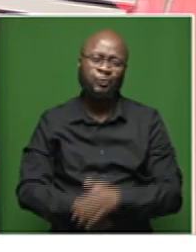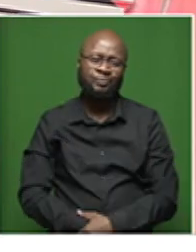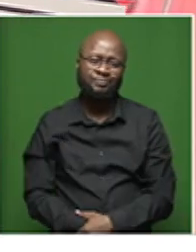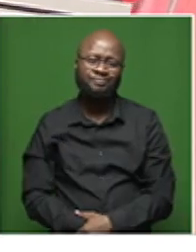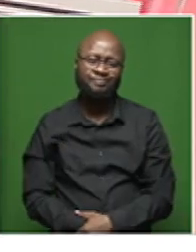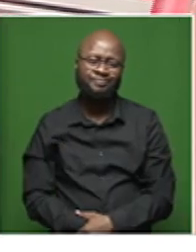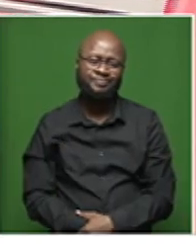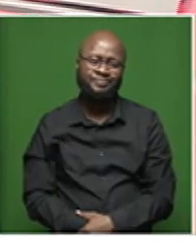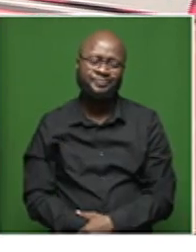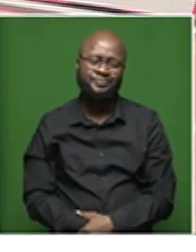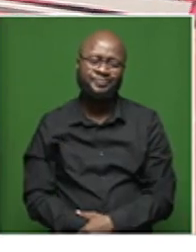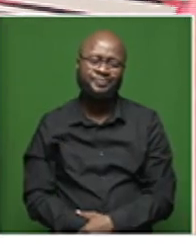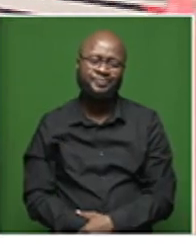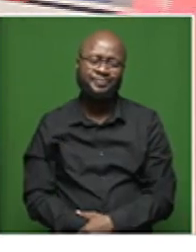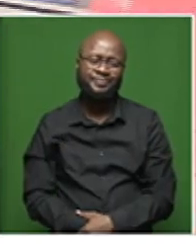We continue our discussion after this.